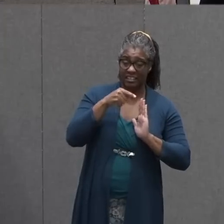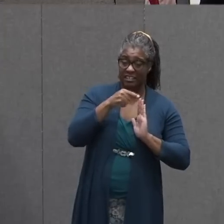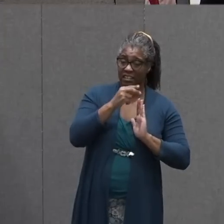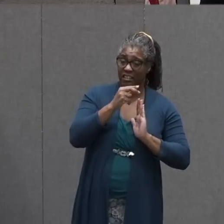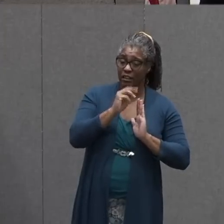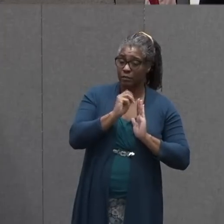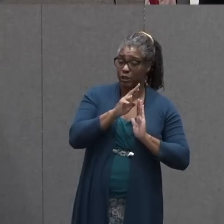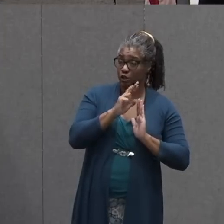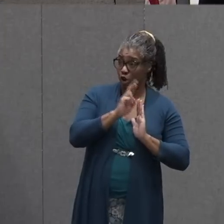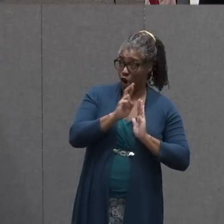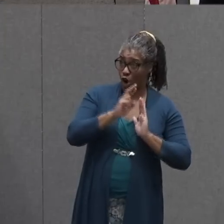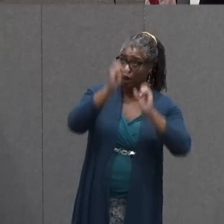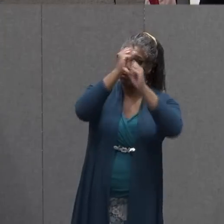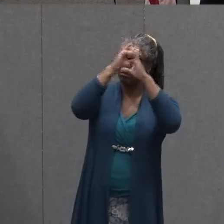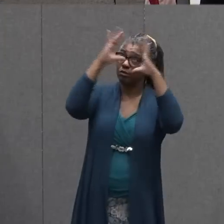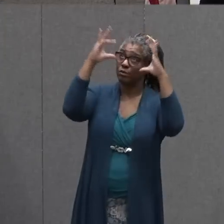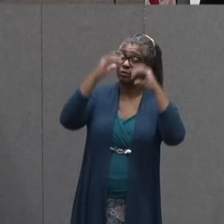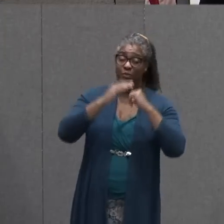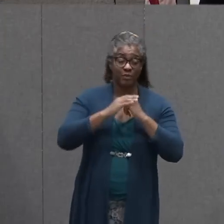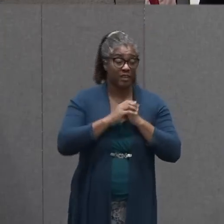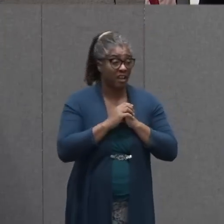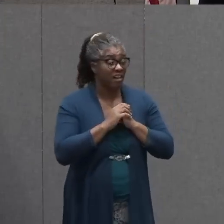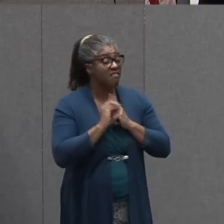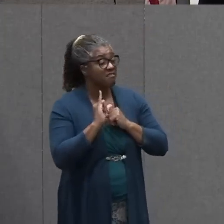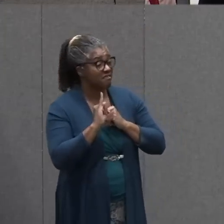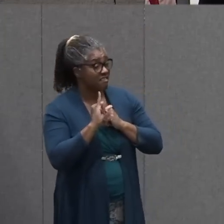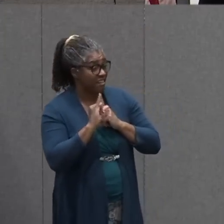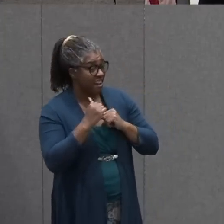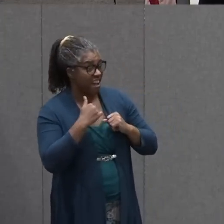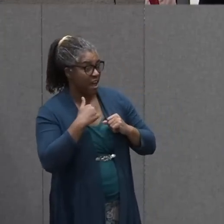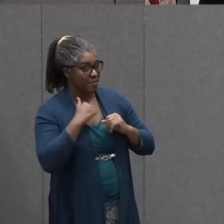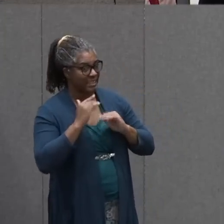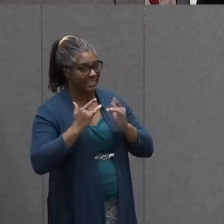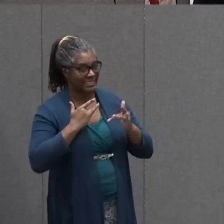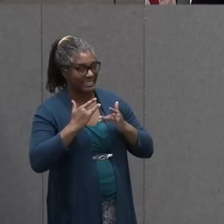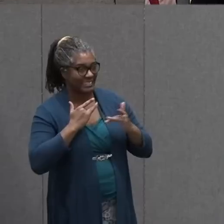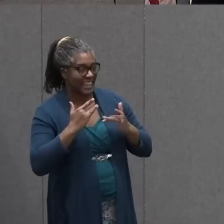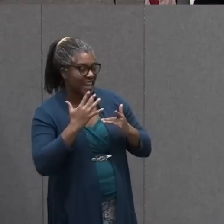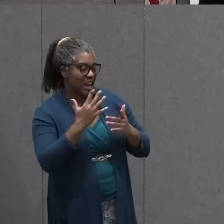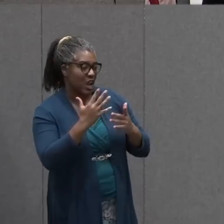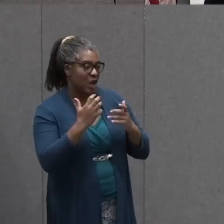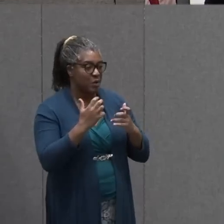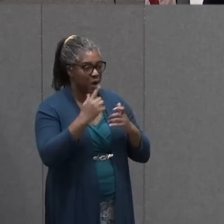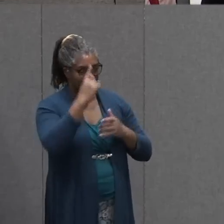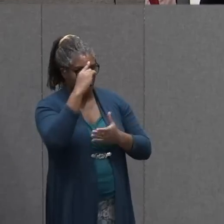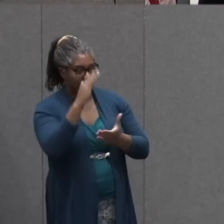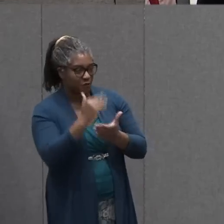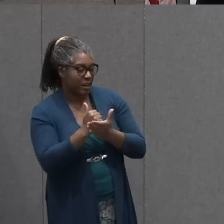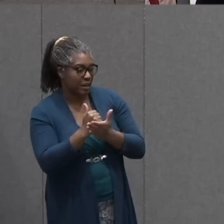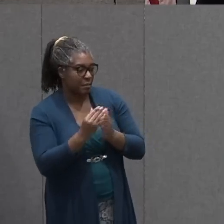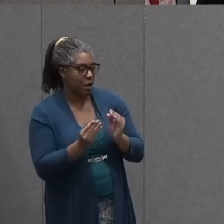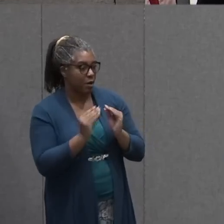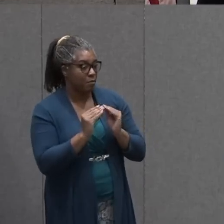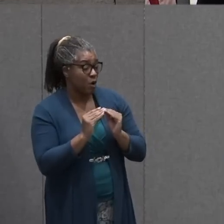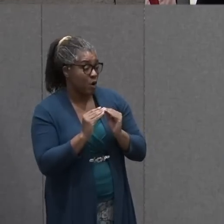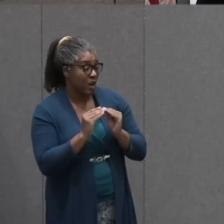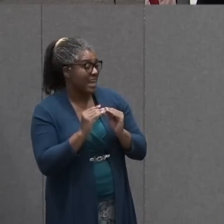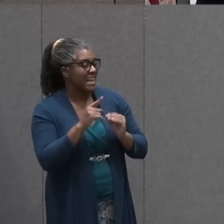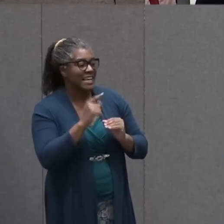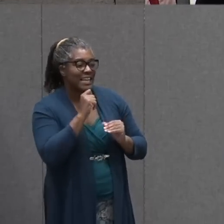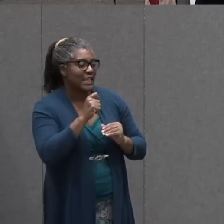along with that, though, is I'm kind of excited to freak him out a little bit more because he didn't believe me that you can bake